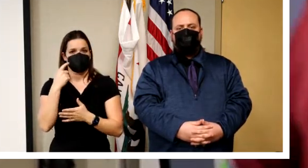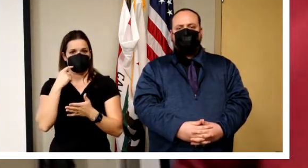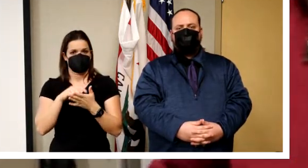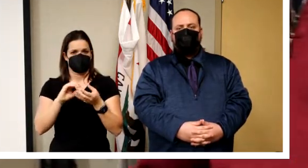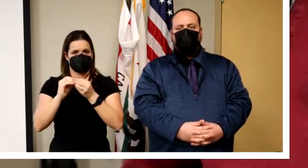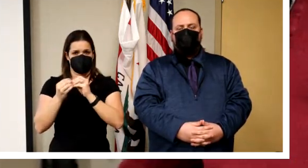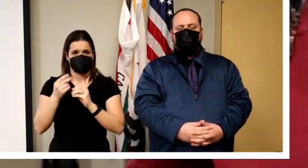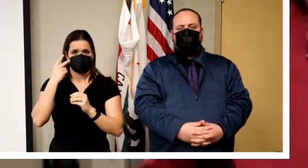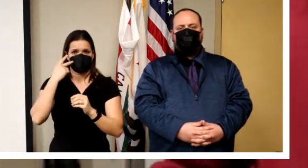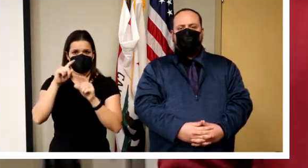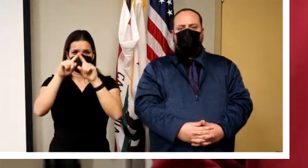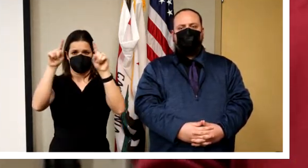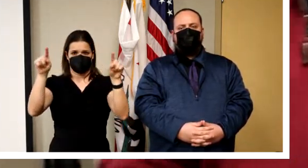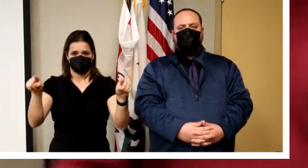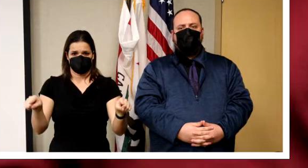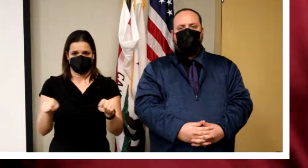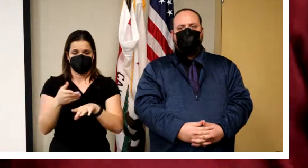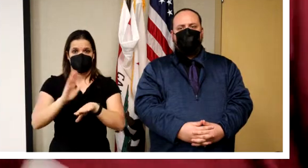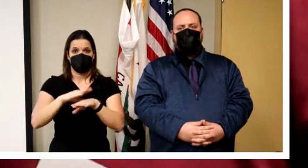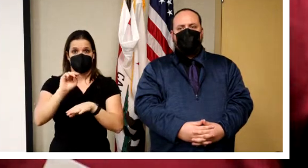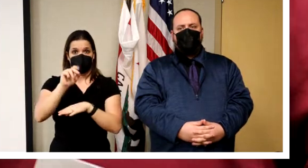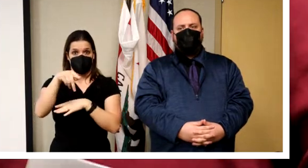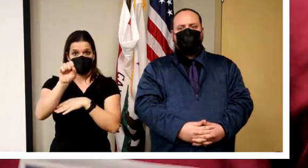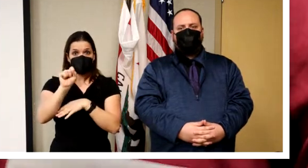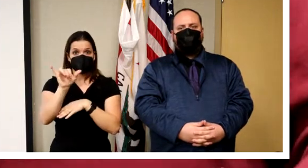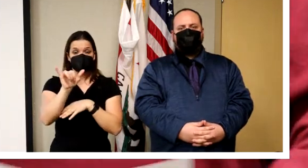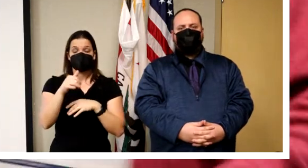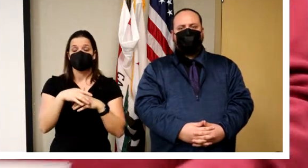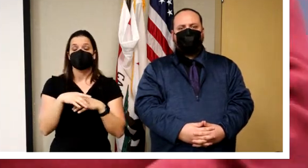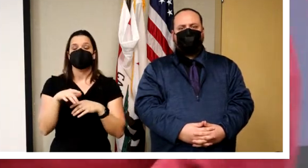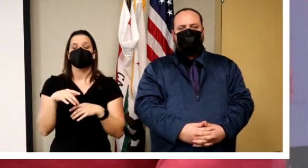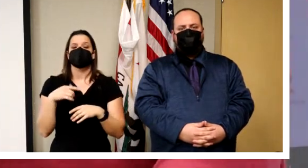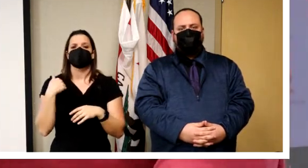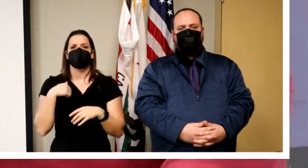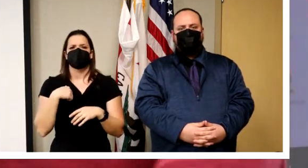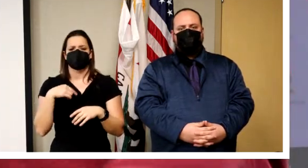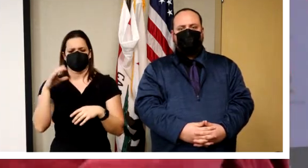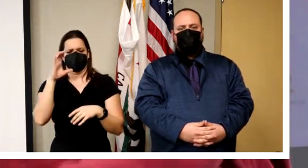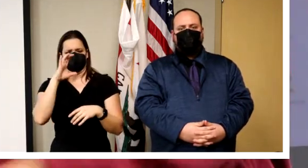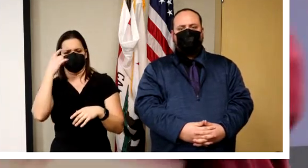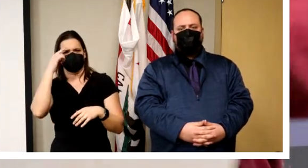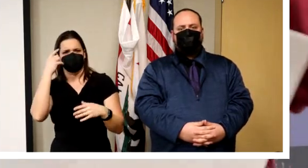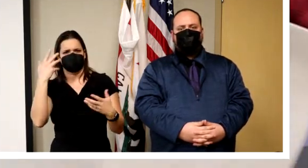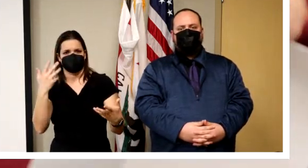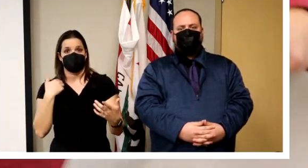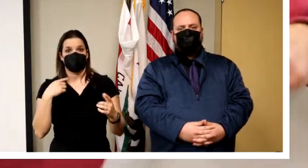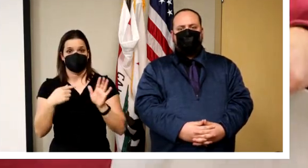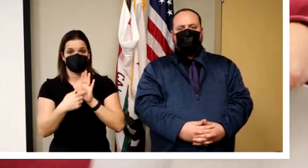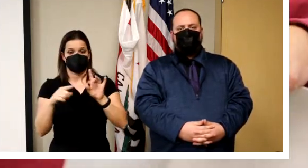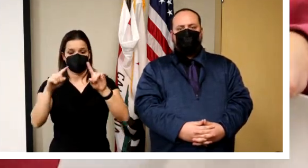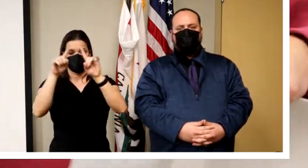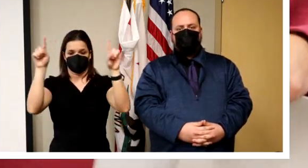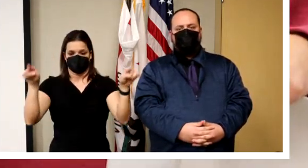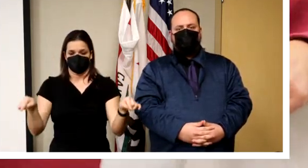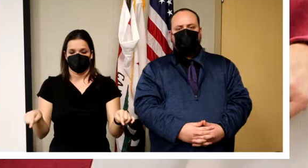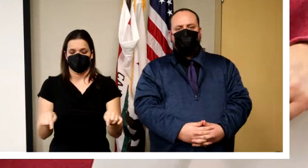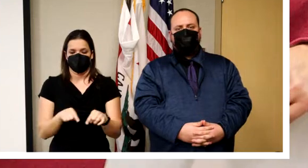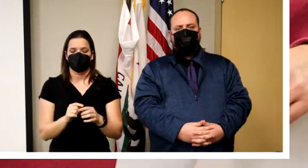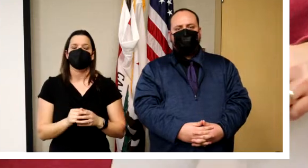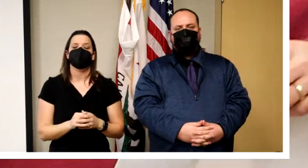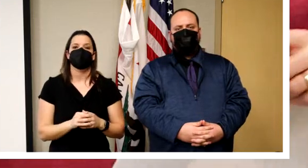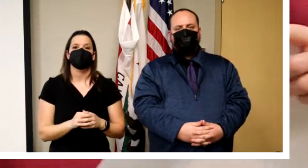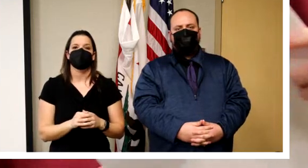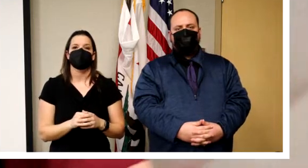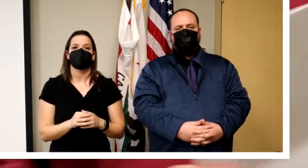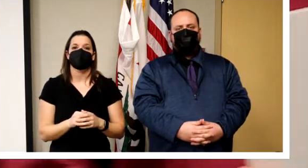and you actually see them on the maps, because what we're looking for is, and I'll just show you here really quickly, what we look at